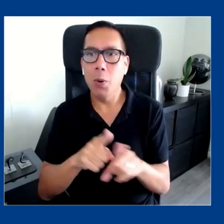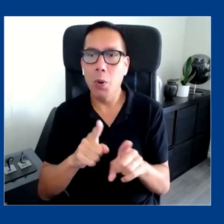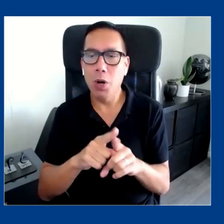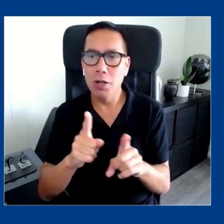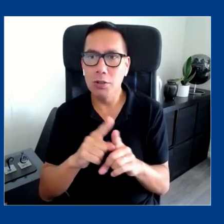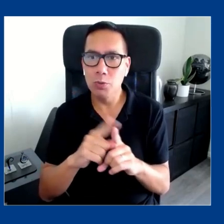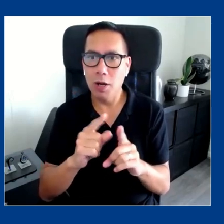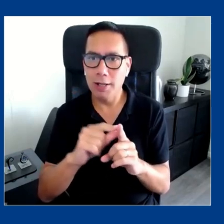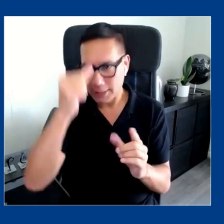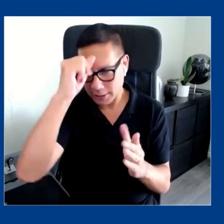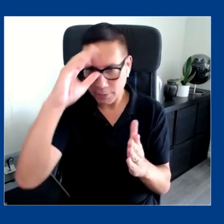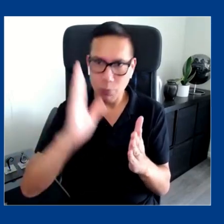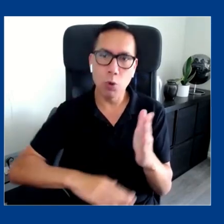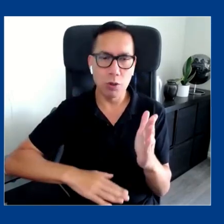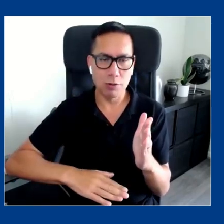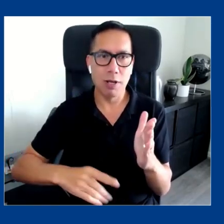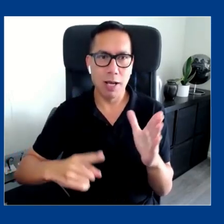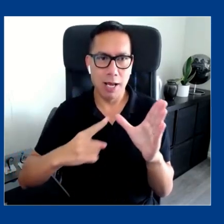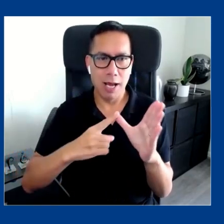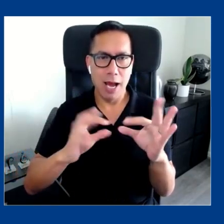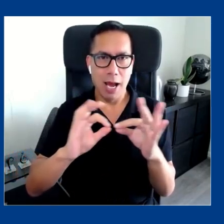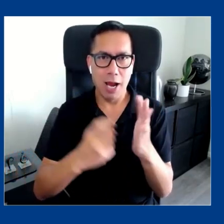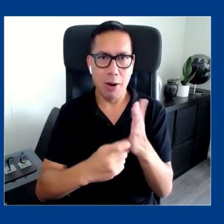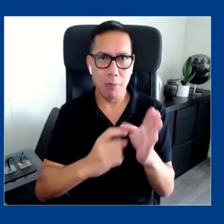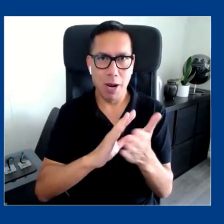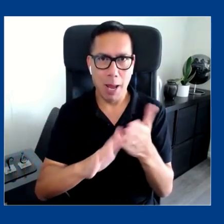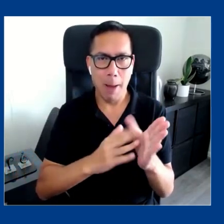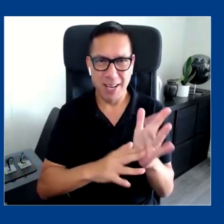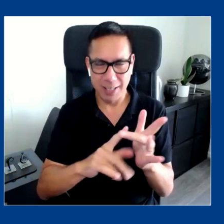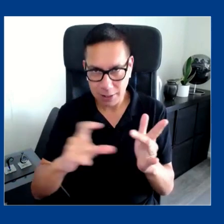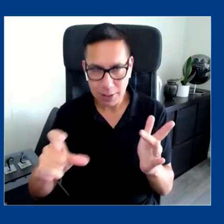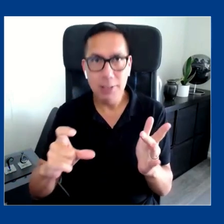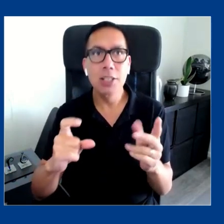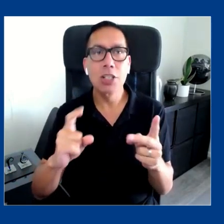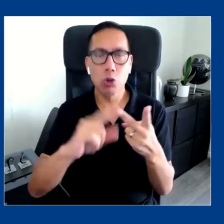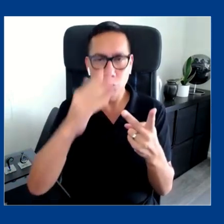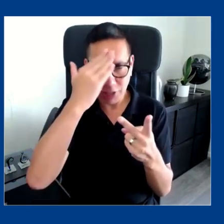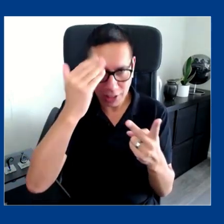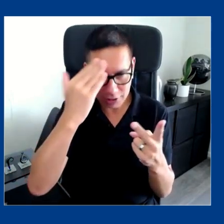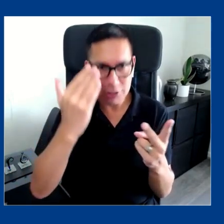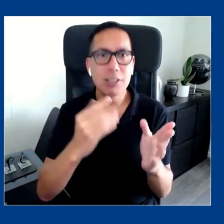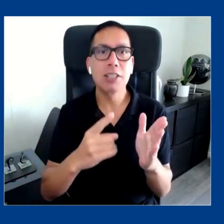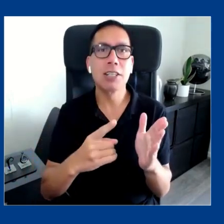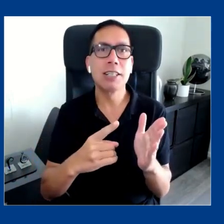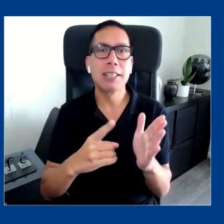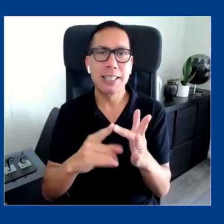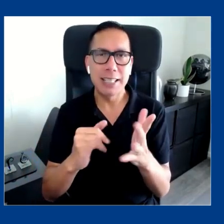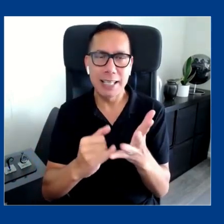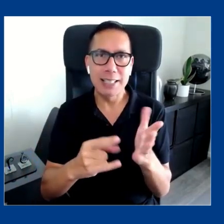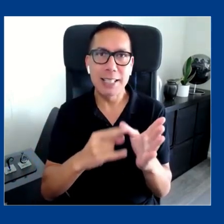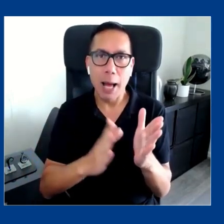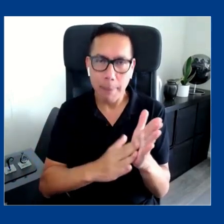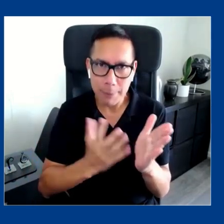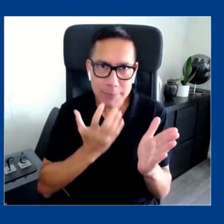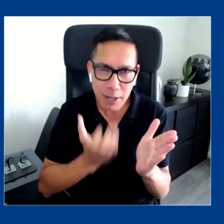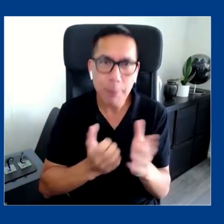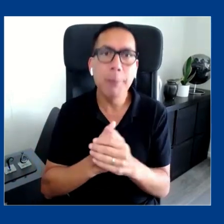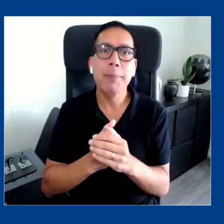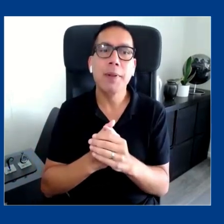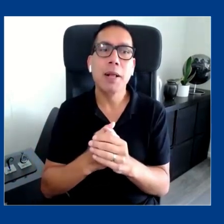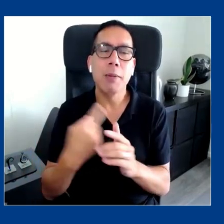traditions, Judaism, Christianity, and Islam, particularly Sufism, Taoism, Buddhism,